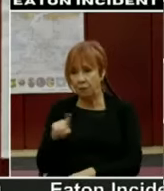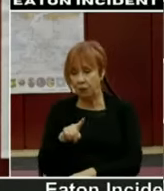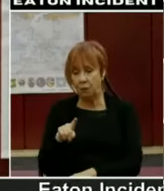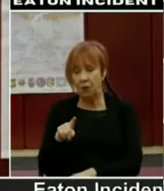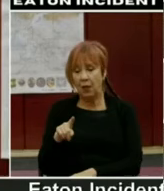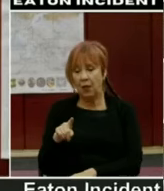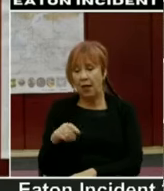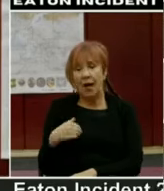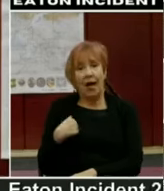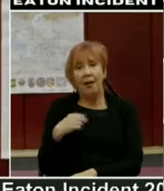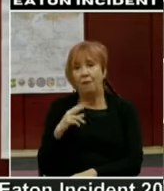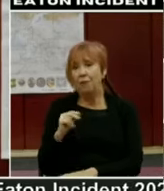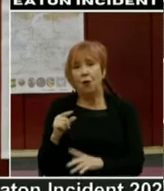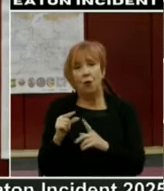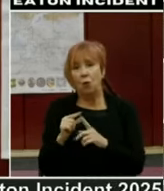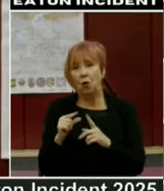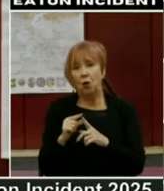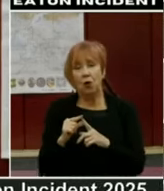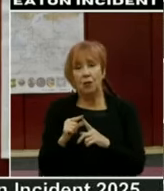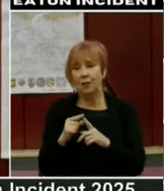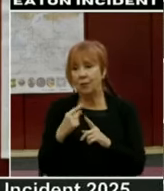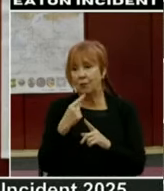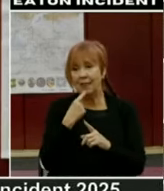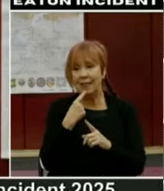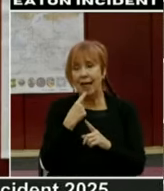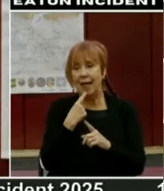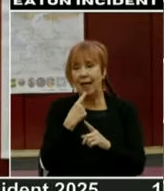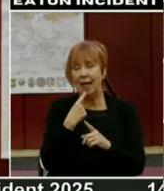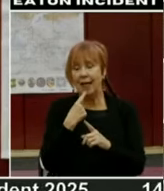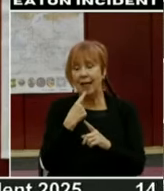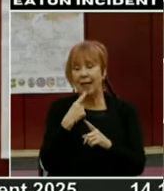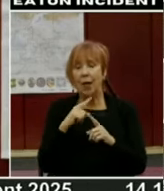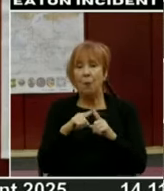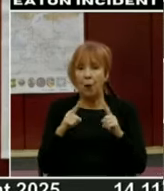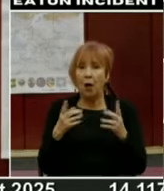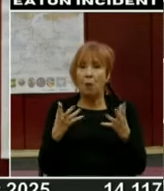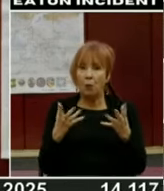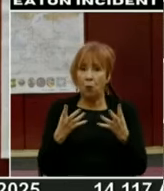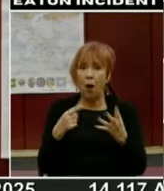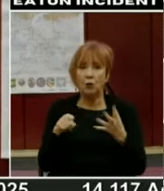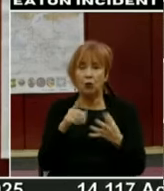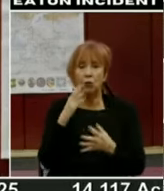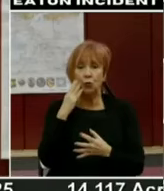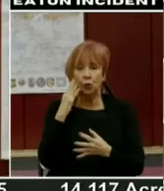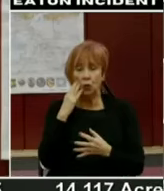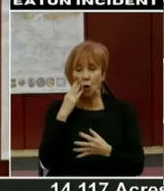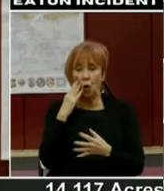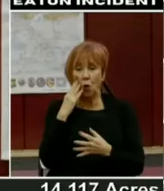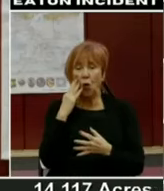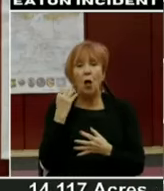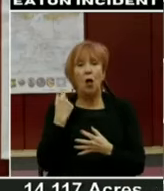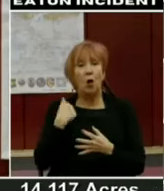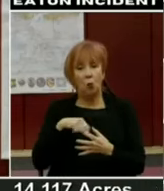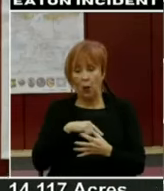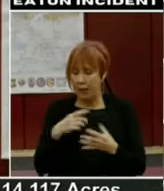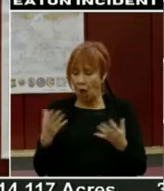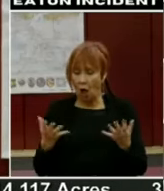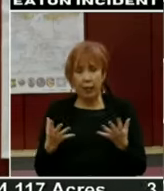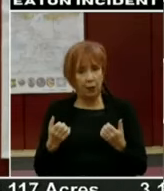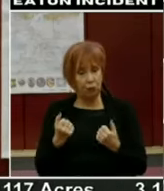words that we can offer in these times except for you to know that we're gonna be here for